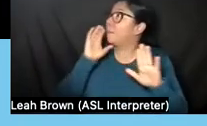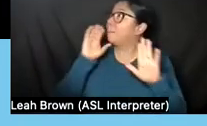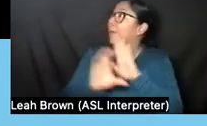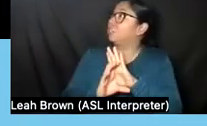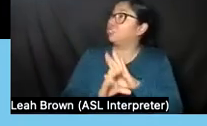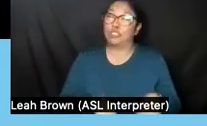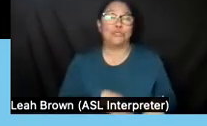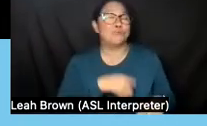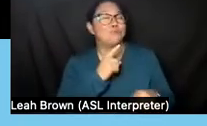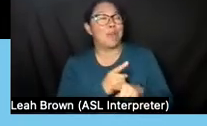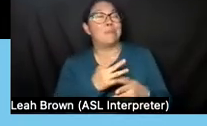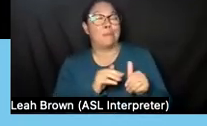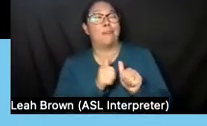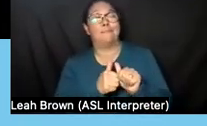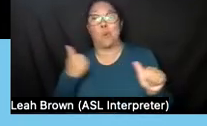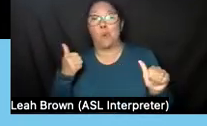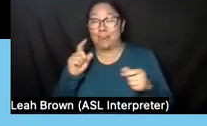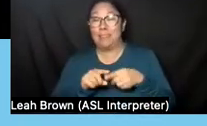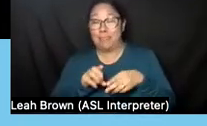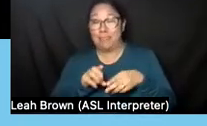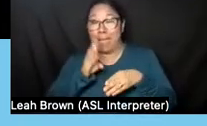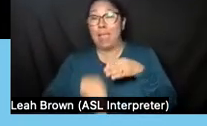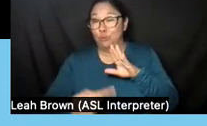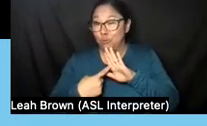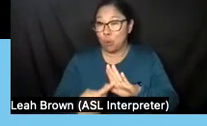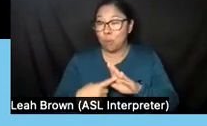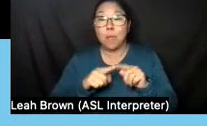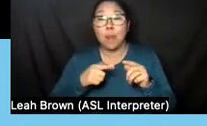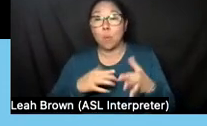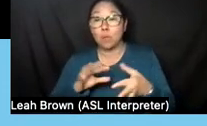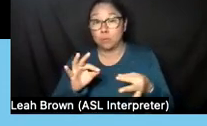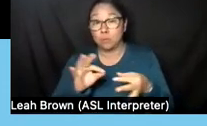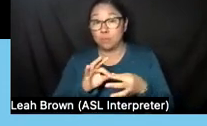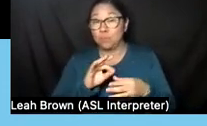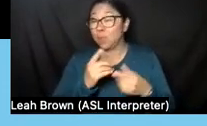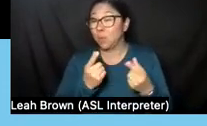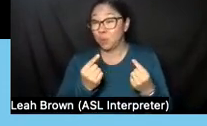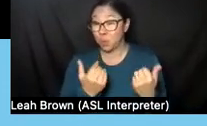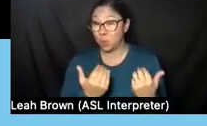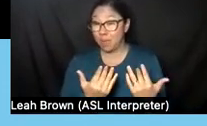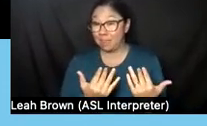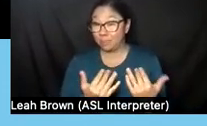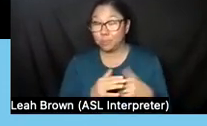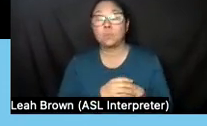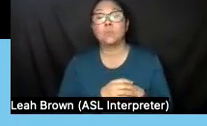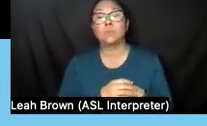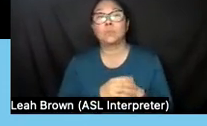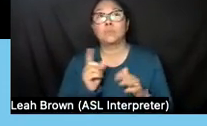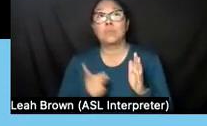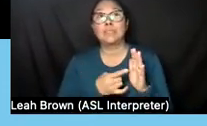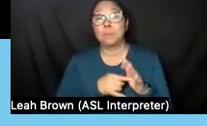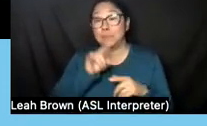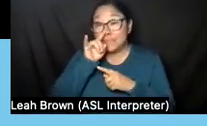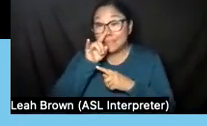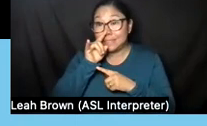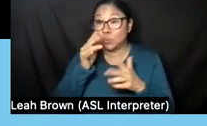thing. At the end. And one thing I want to preference when all we can do is wait it out. Sometimes the kiddos, they want you with them.